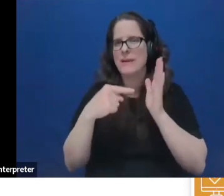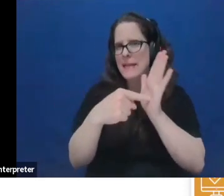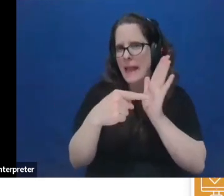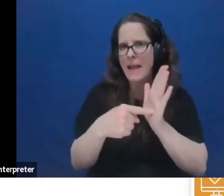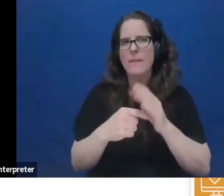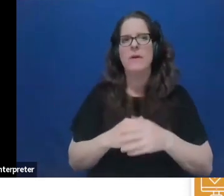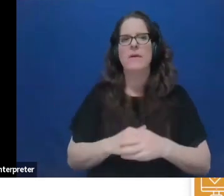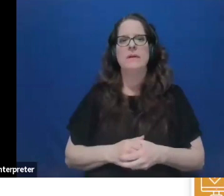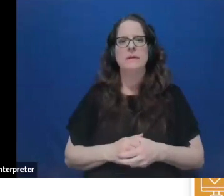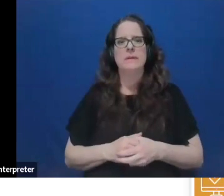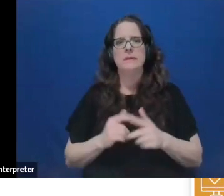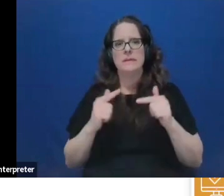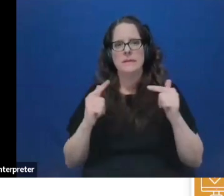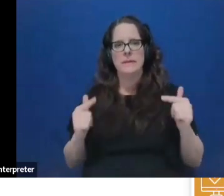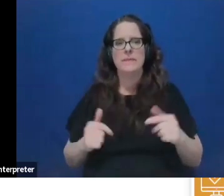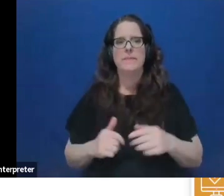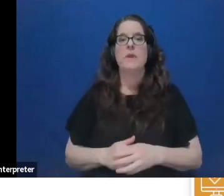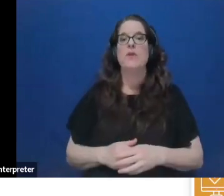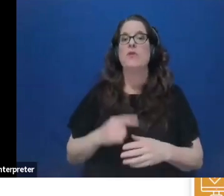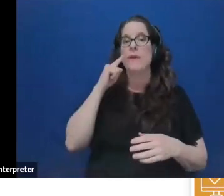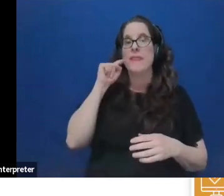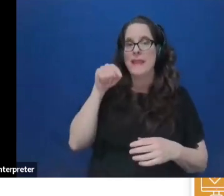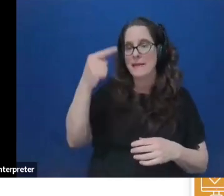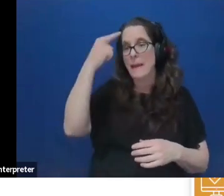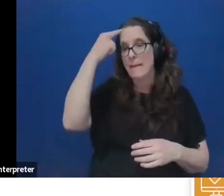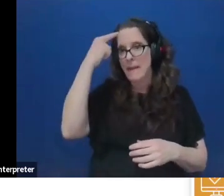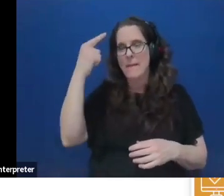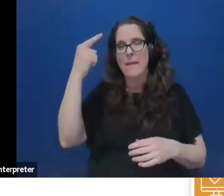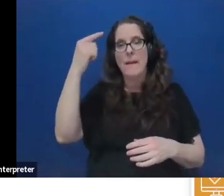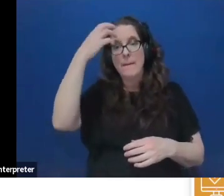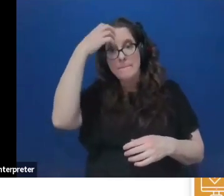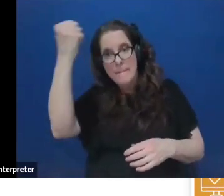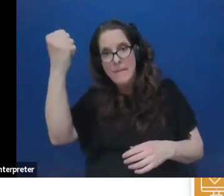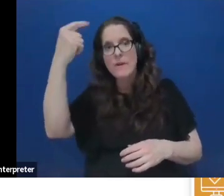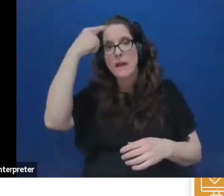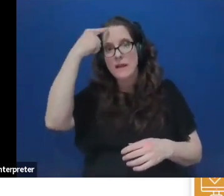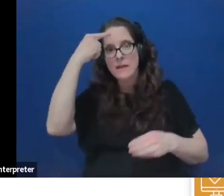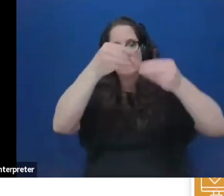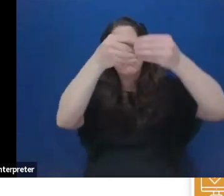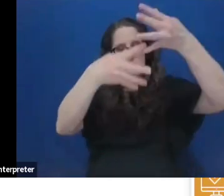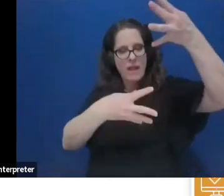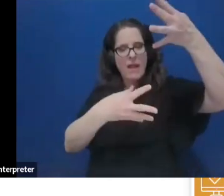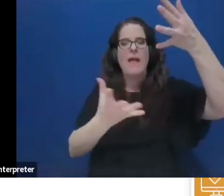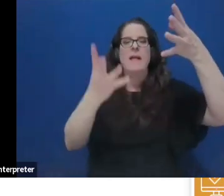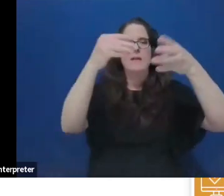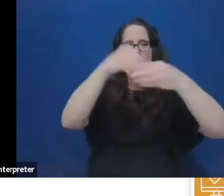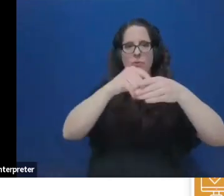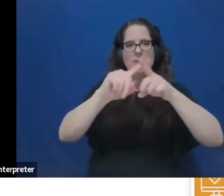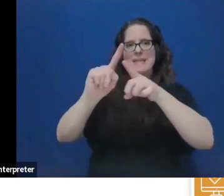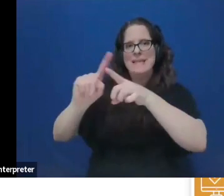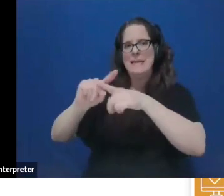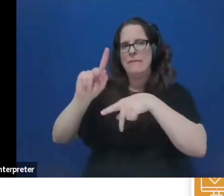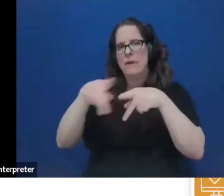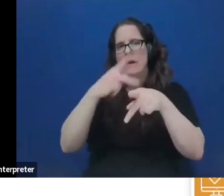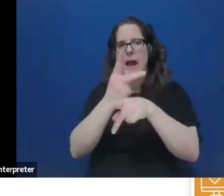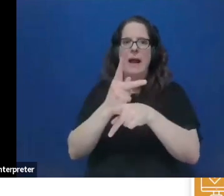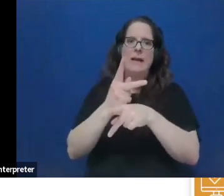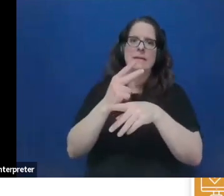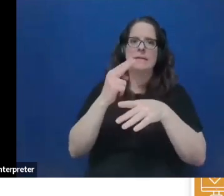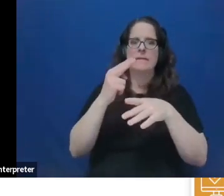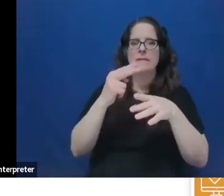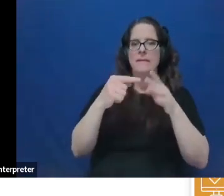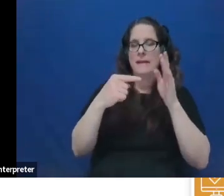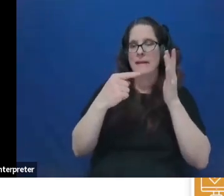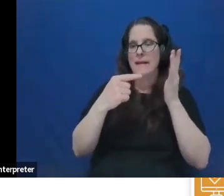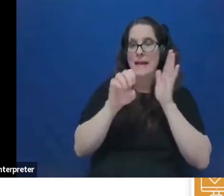support professional, providing reminders, medication, alert systems. I mean, these are things that a lot, I don't know the background of people on the